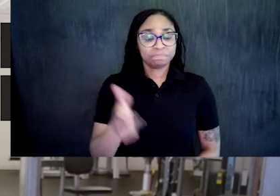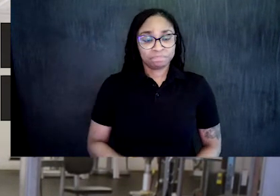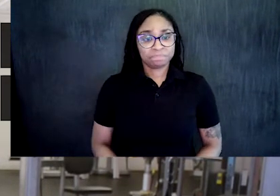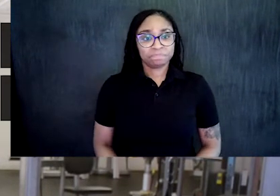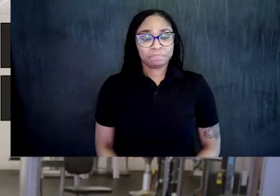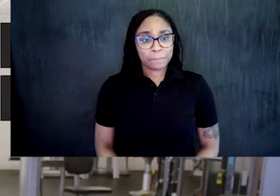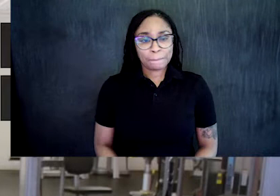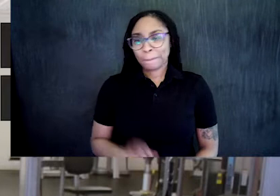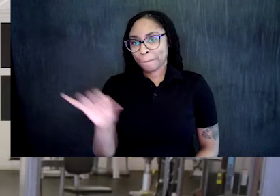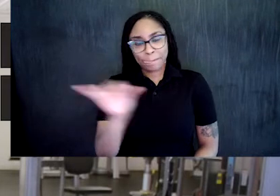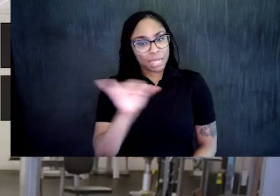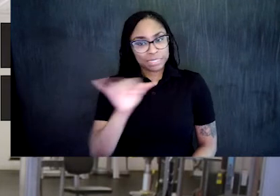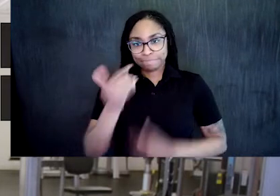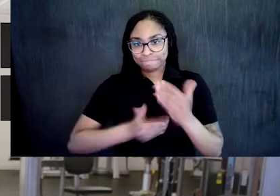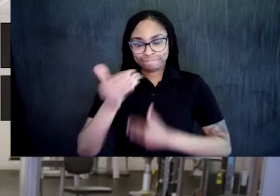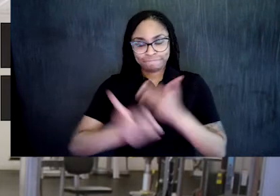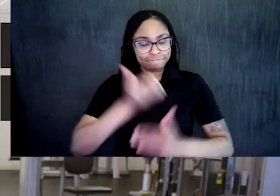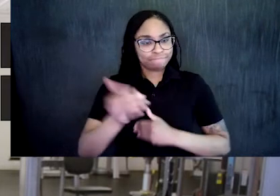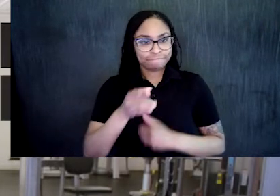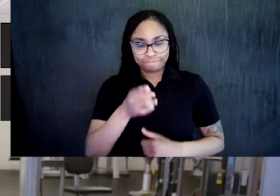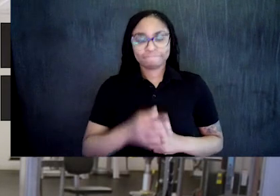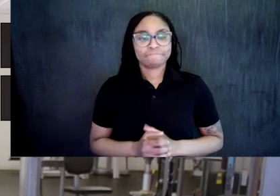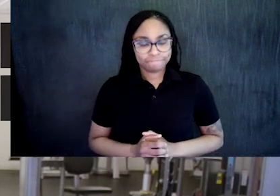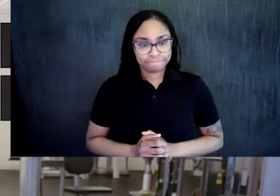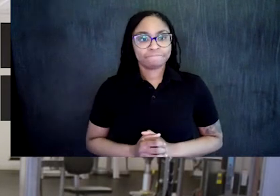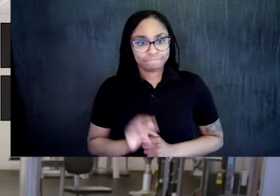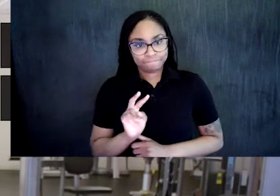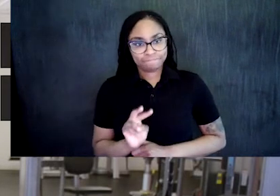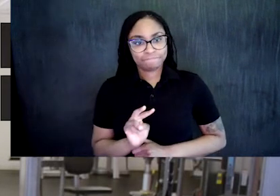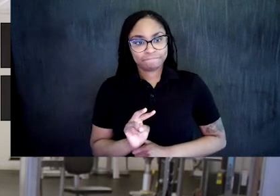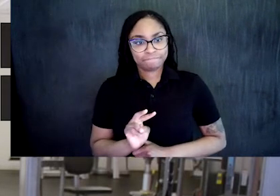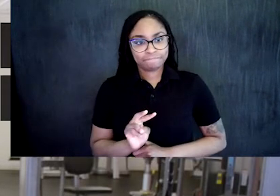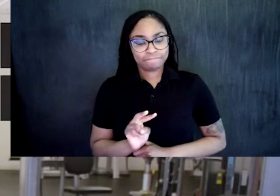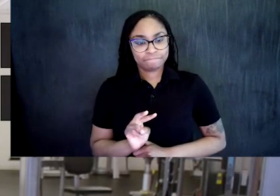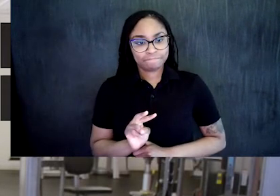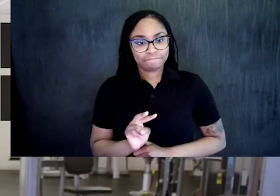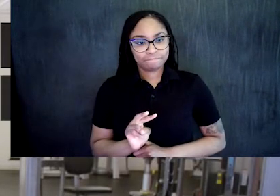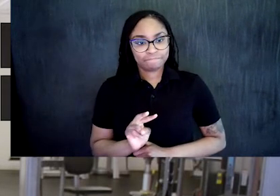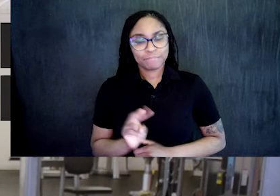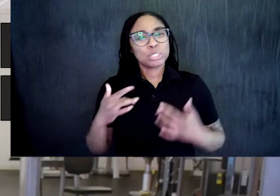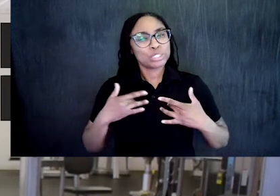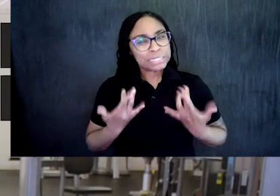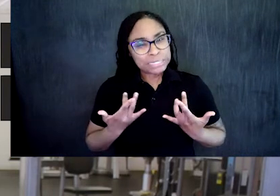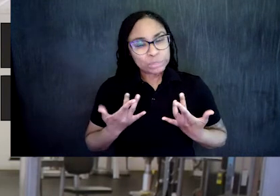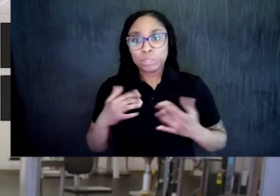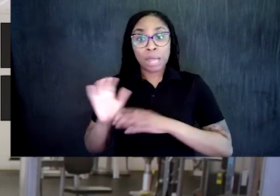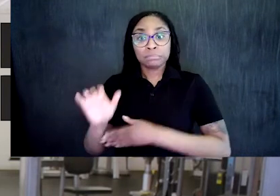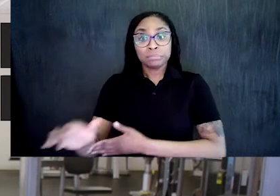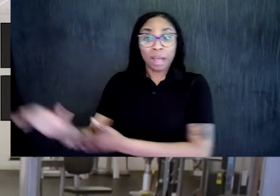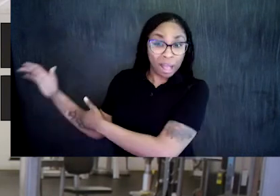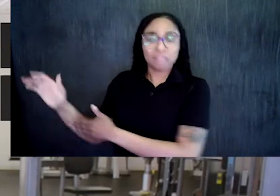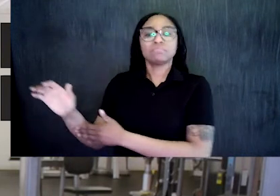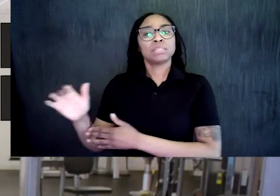going to place our hand at about the wrist, the other hand gently on the shoulder just to brace, and then with a nice straight arm, you're going to